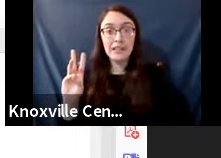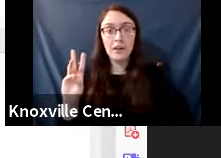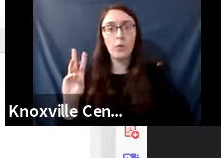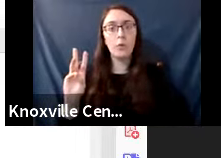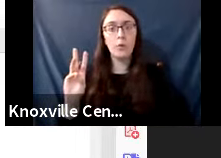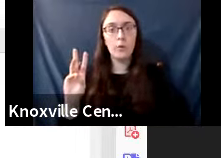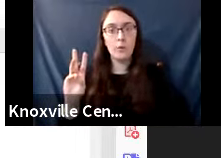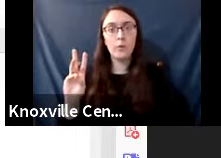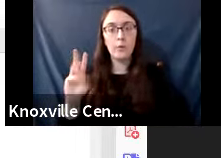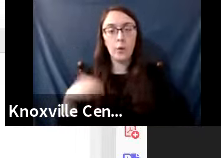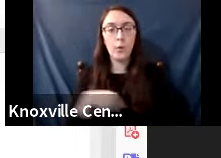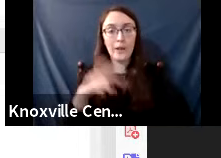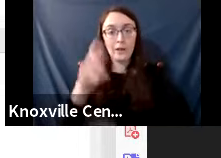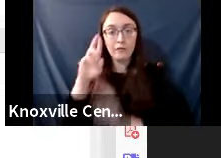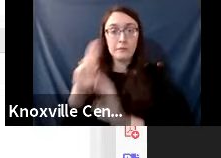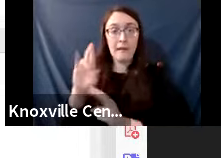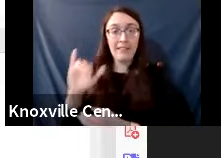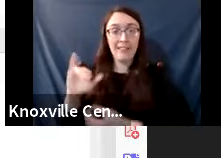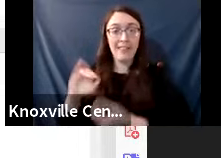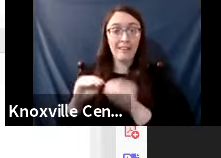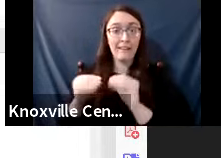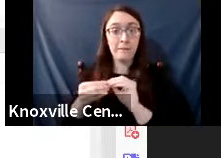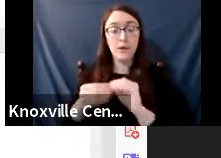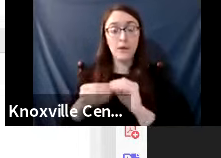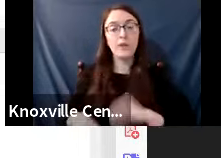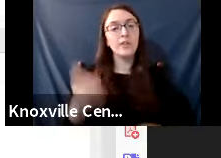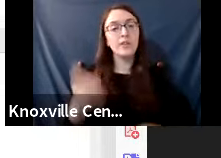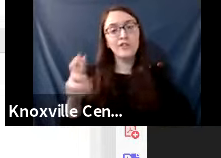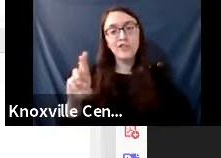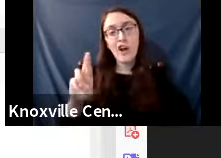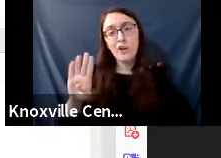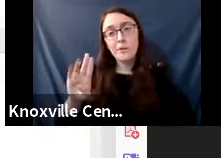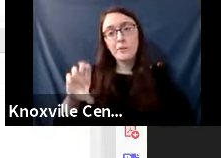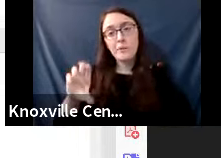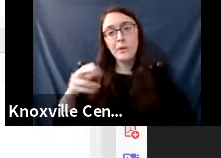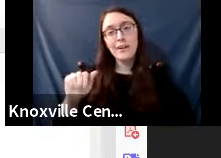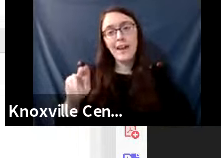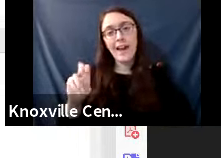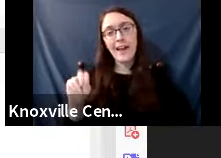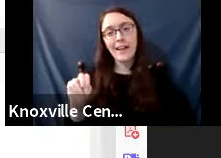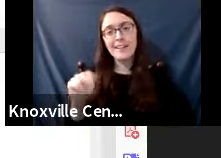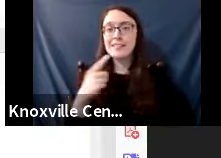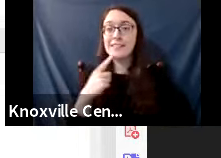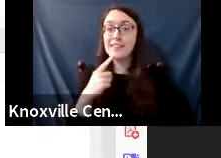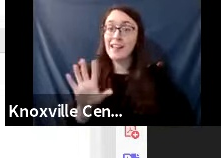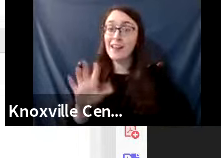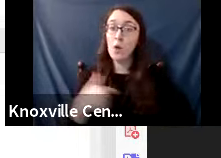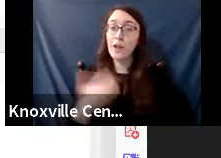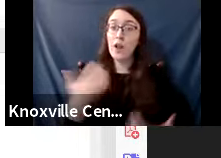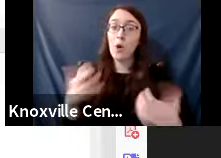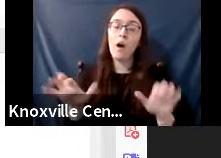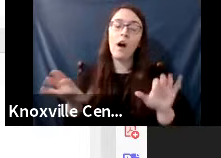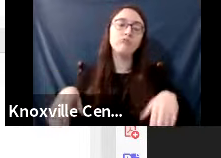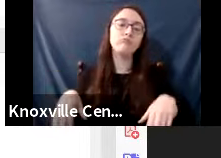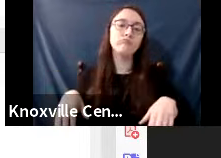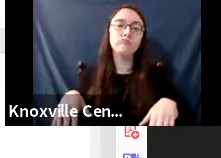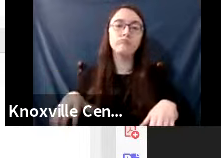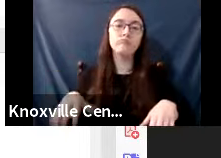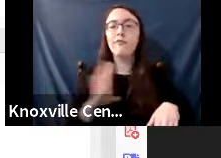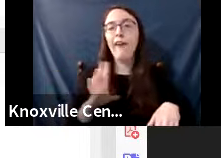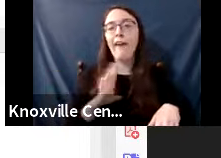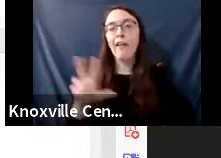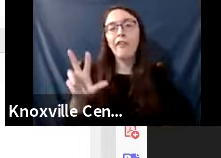number. And so, as Dr. Buchanan said, we don't want to just get complacent about